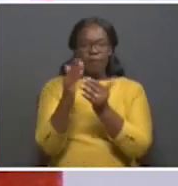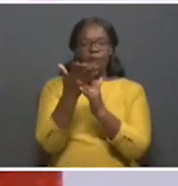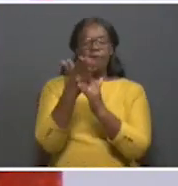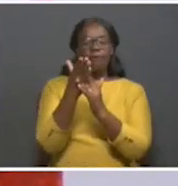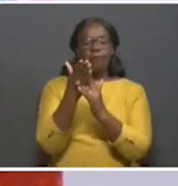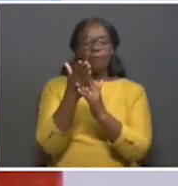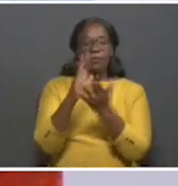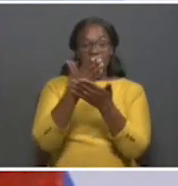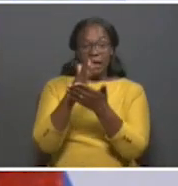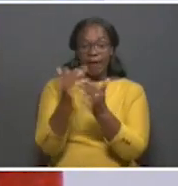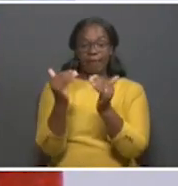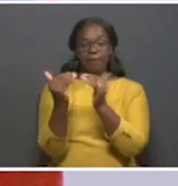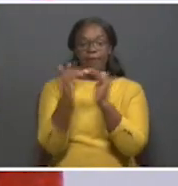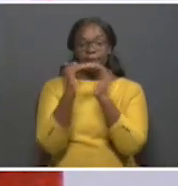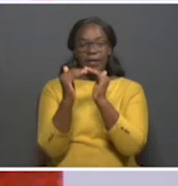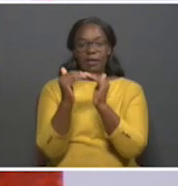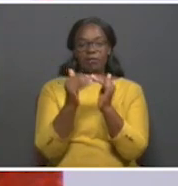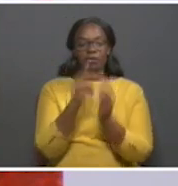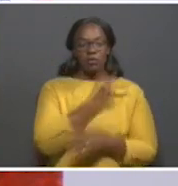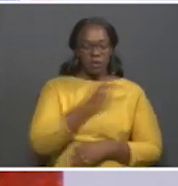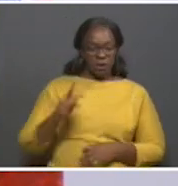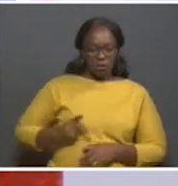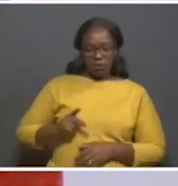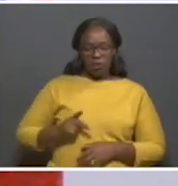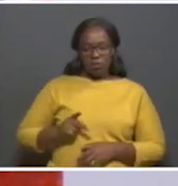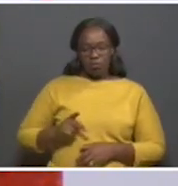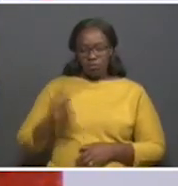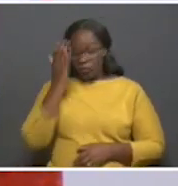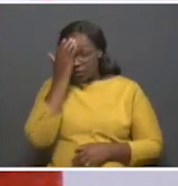kingdom of Judah and the kingdom of Israel. So